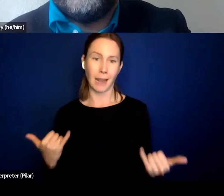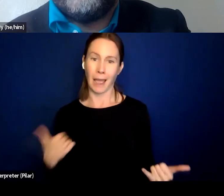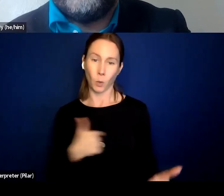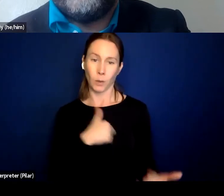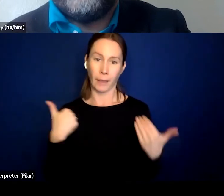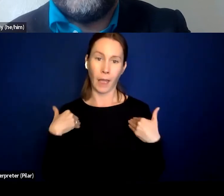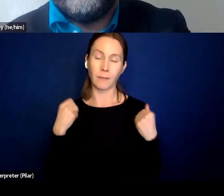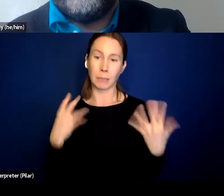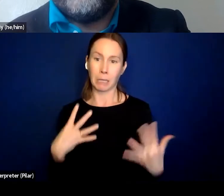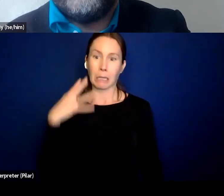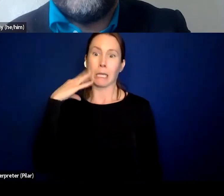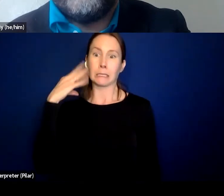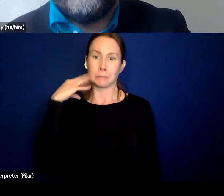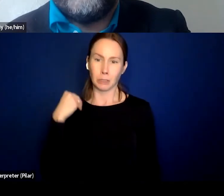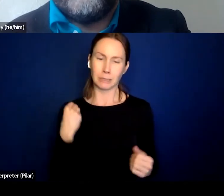these needles.